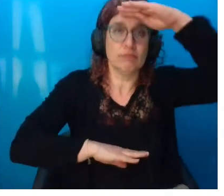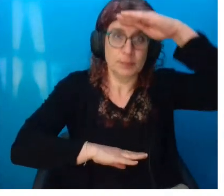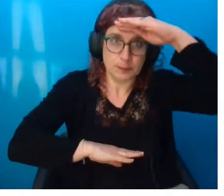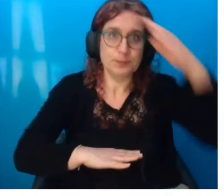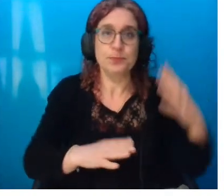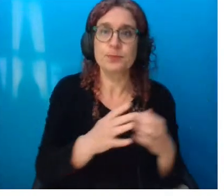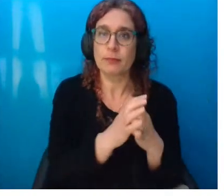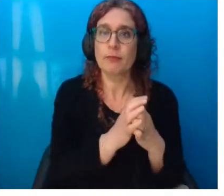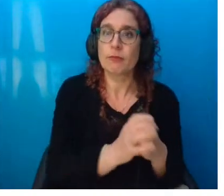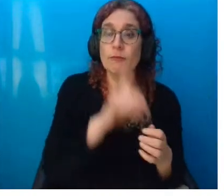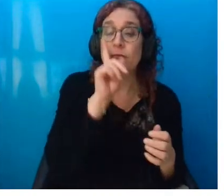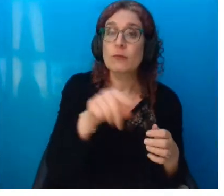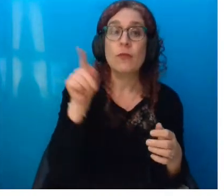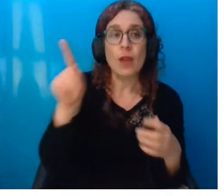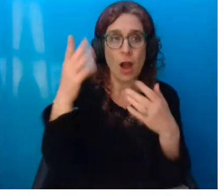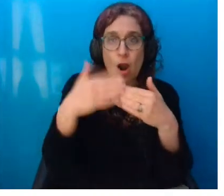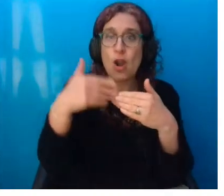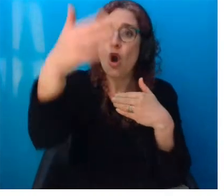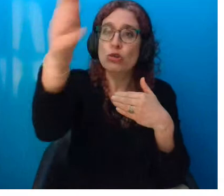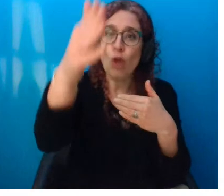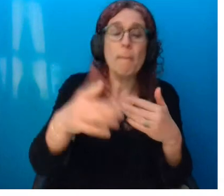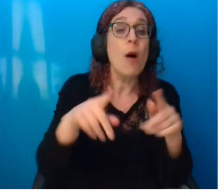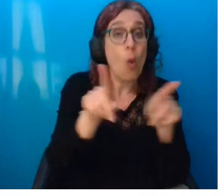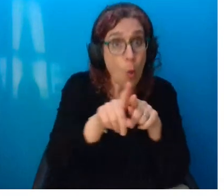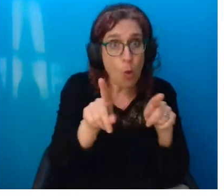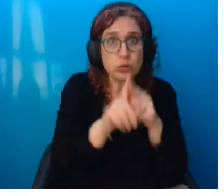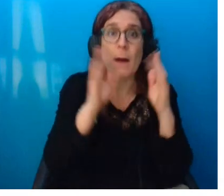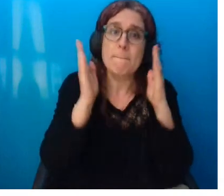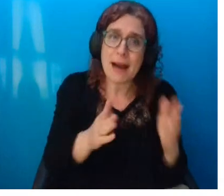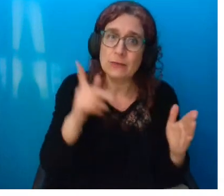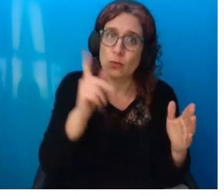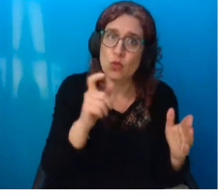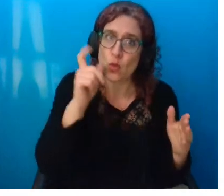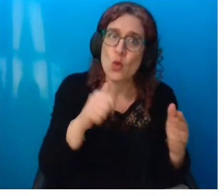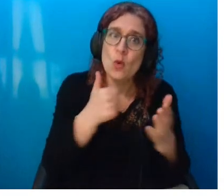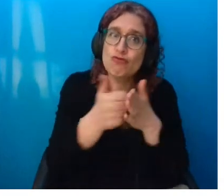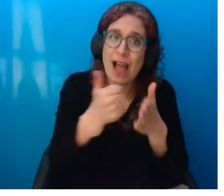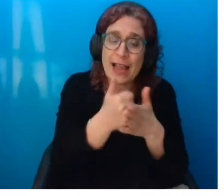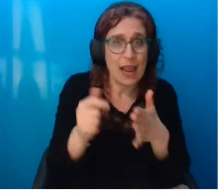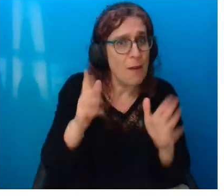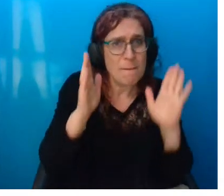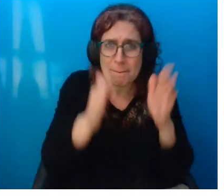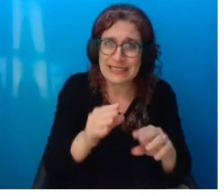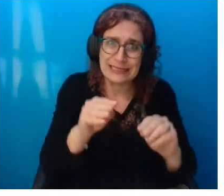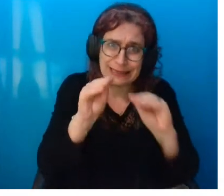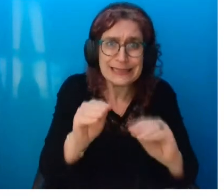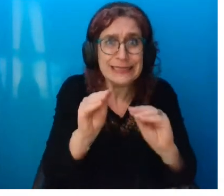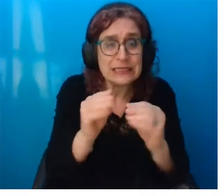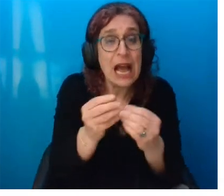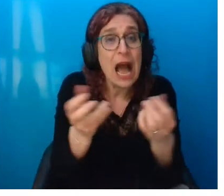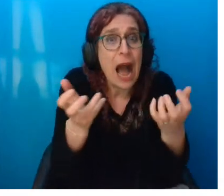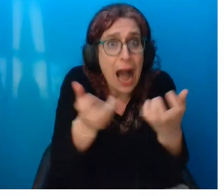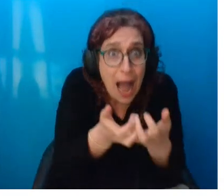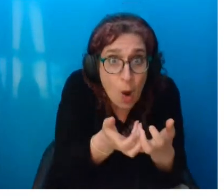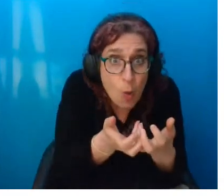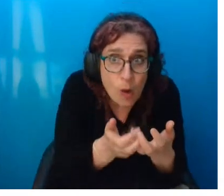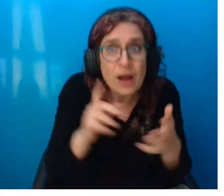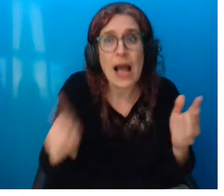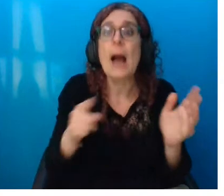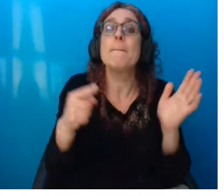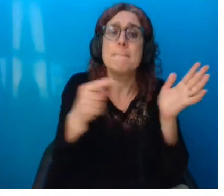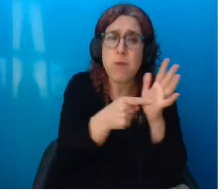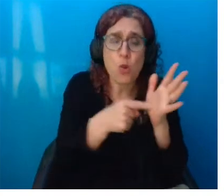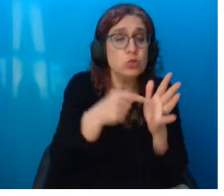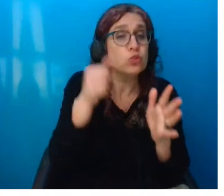for long-term treatment, and taking it regularly. They need to be shown how to use it. They need to be aware of the possible